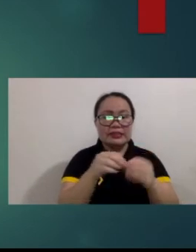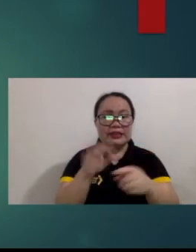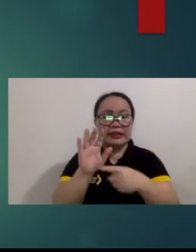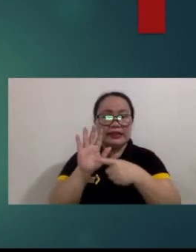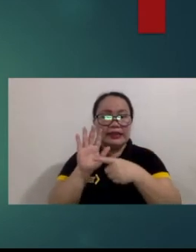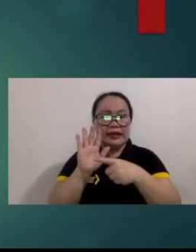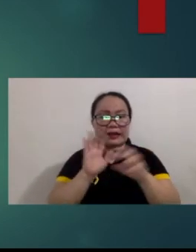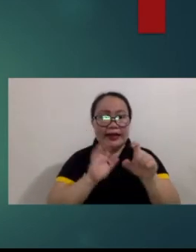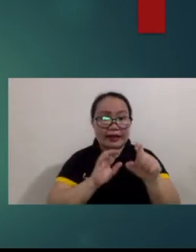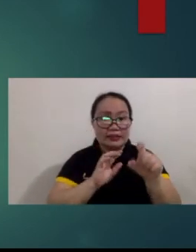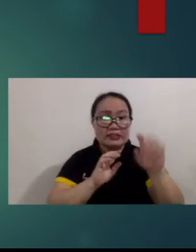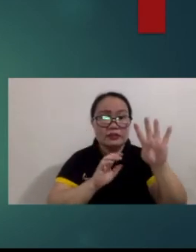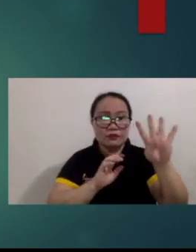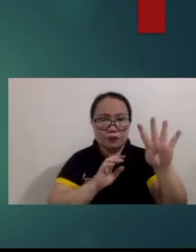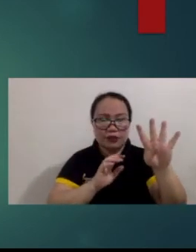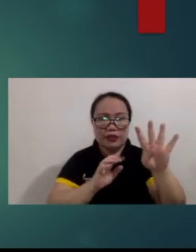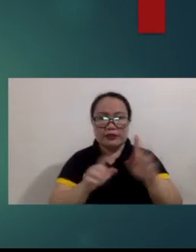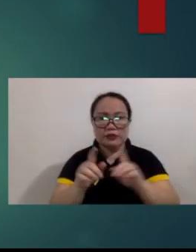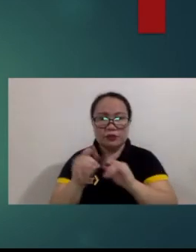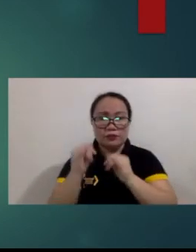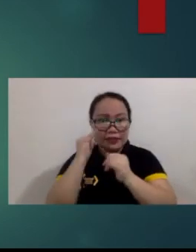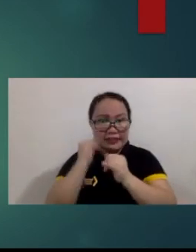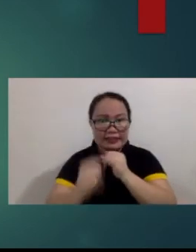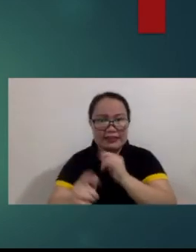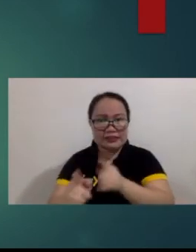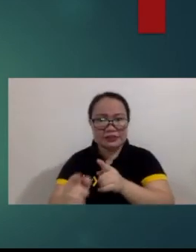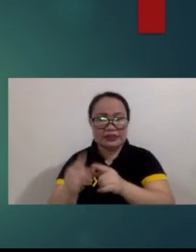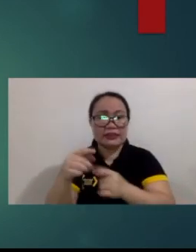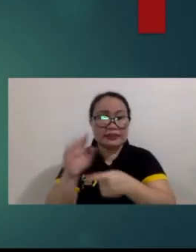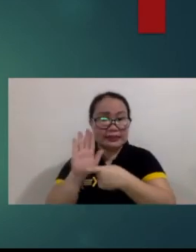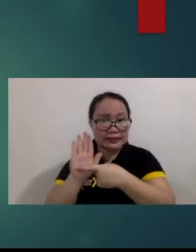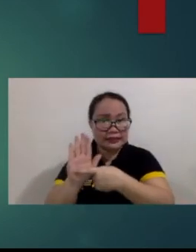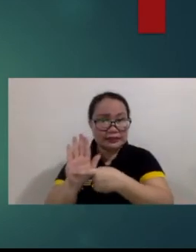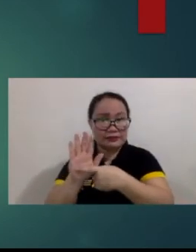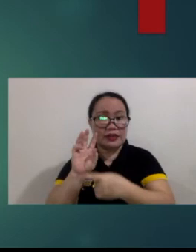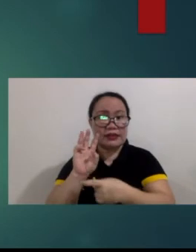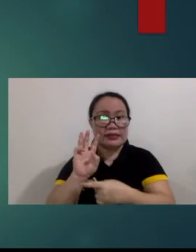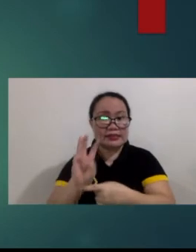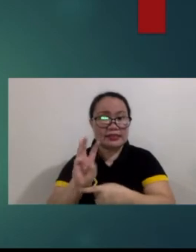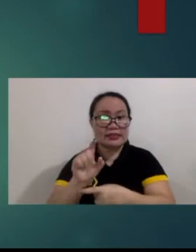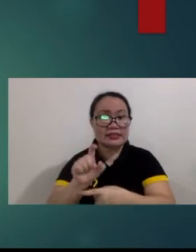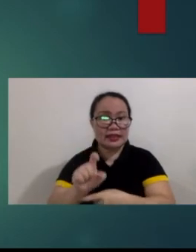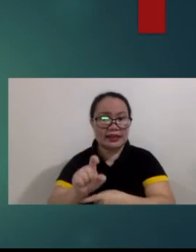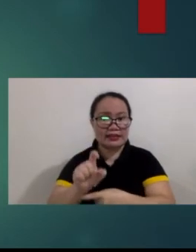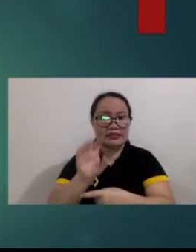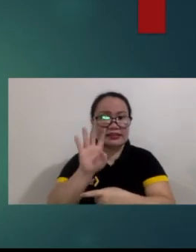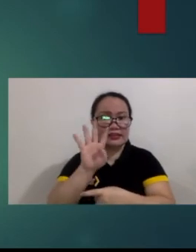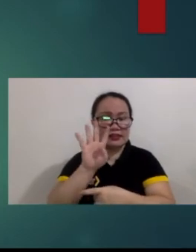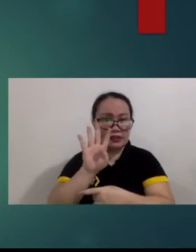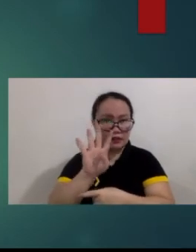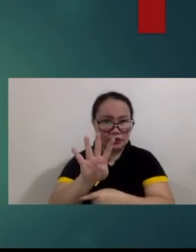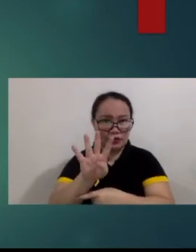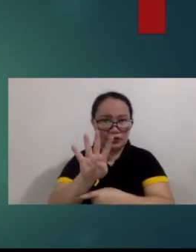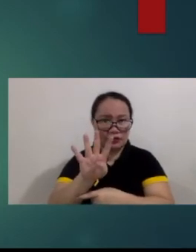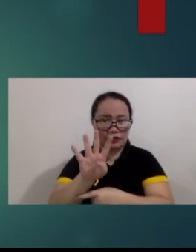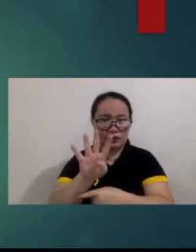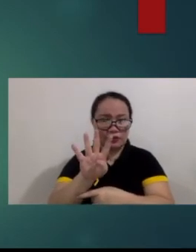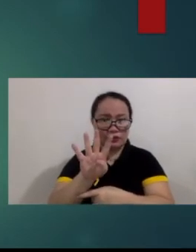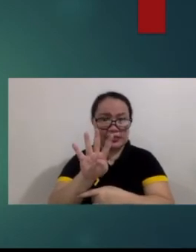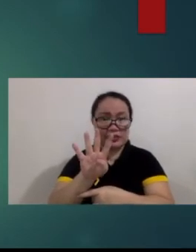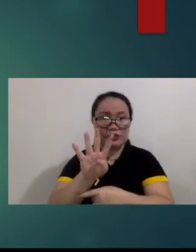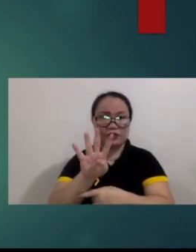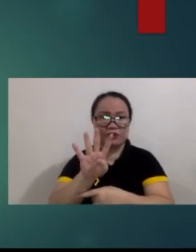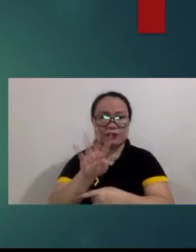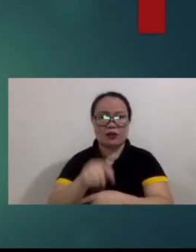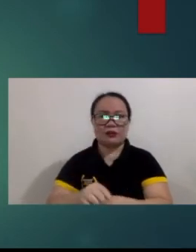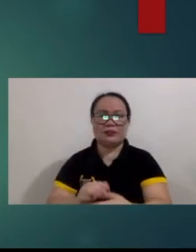is x4. So final answer, negative 6x